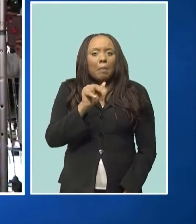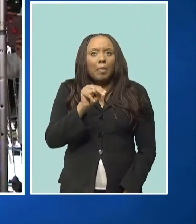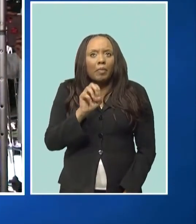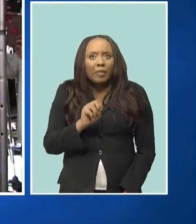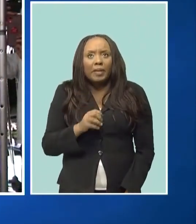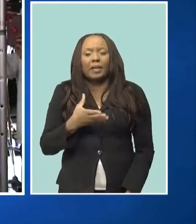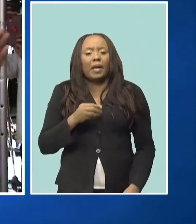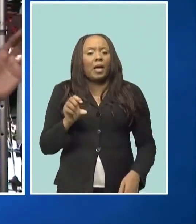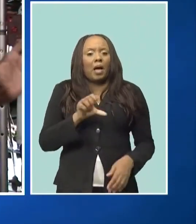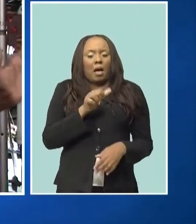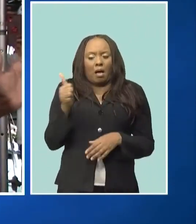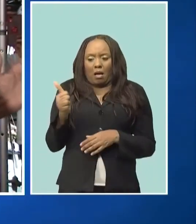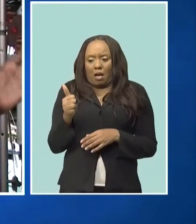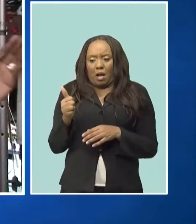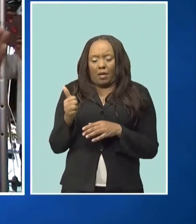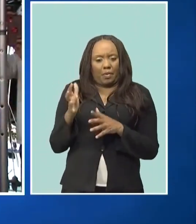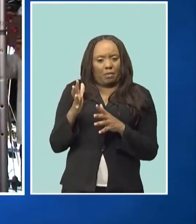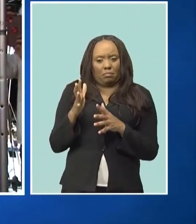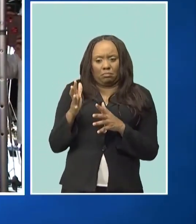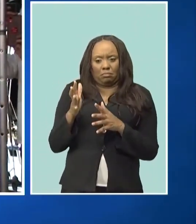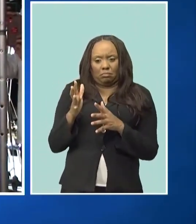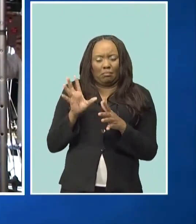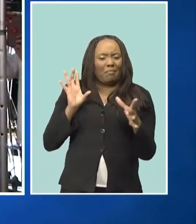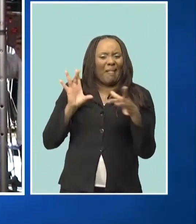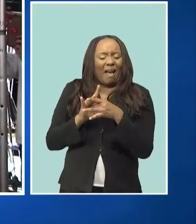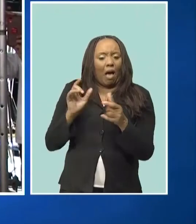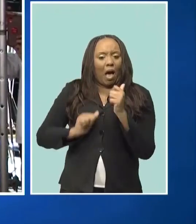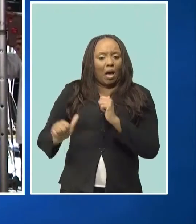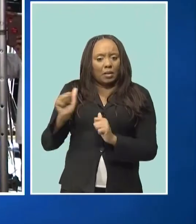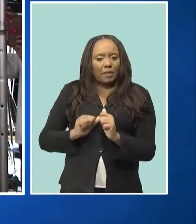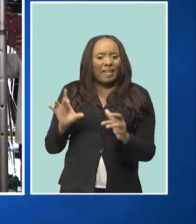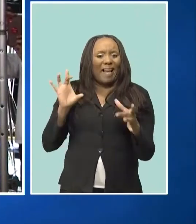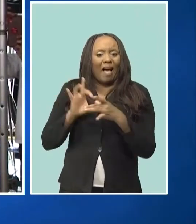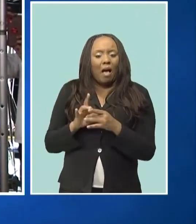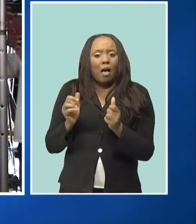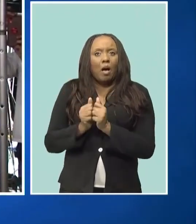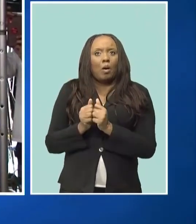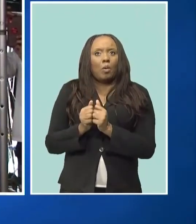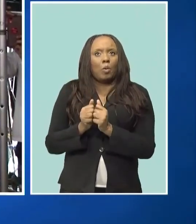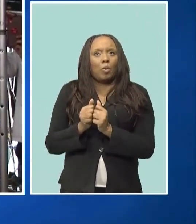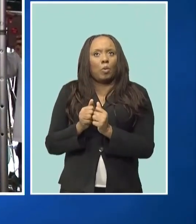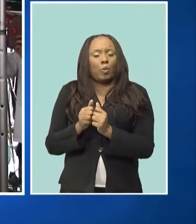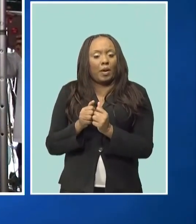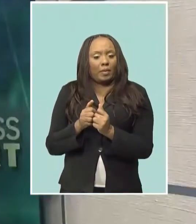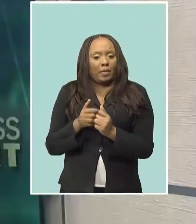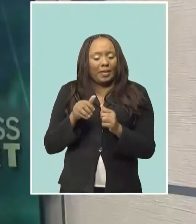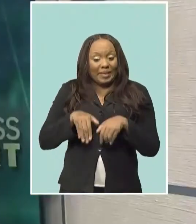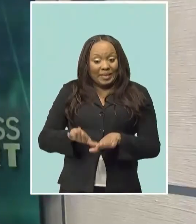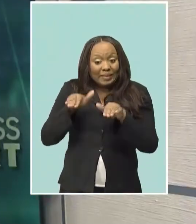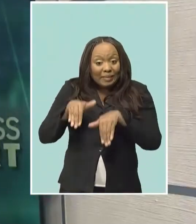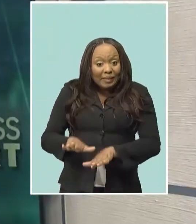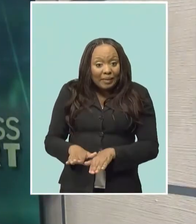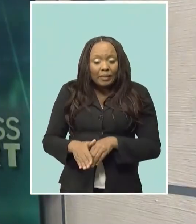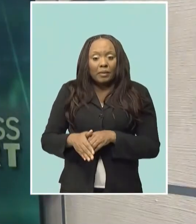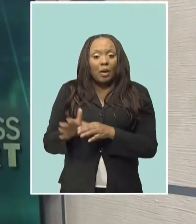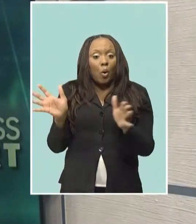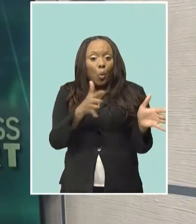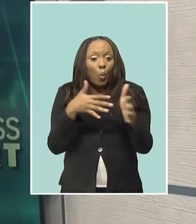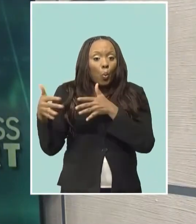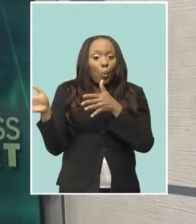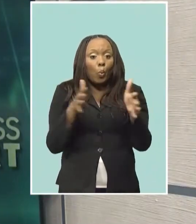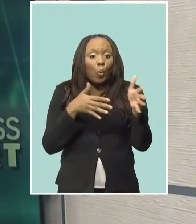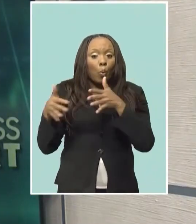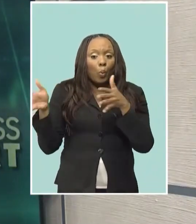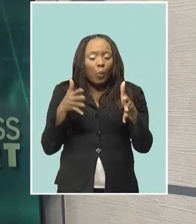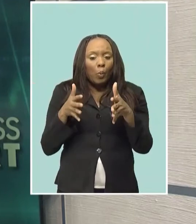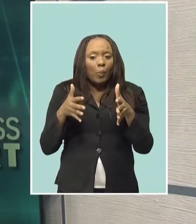of course wind as an alternative source of energy. That is what we have decided as a government. Minister Ford says the